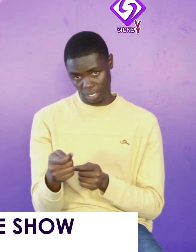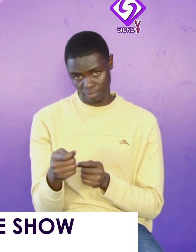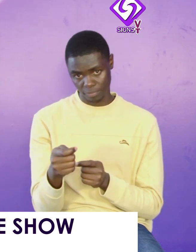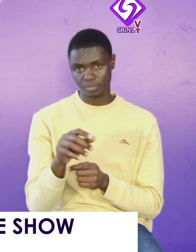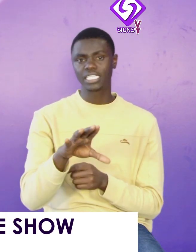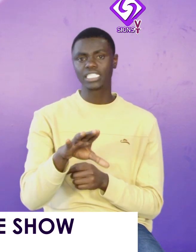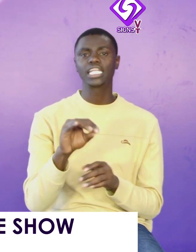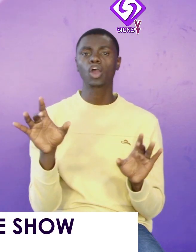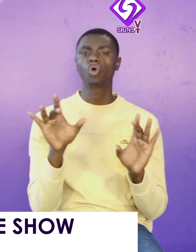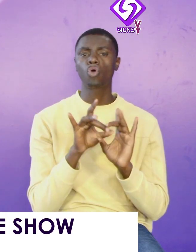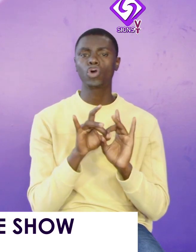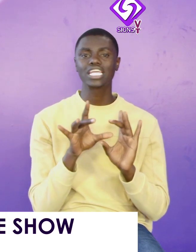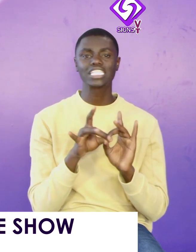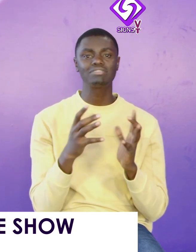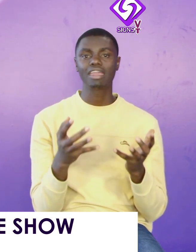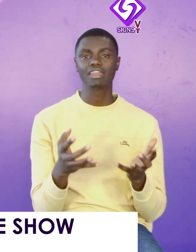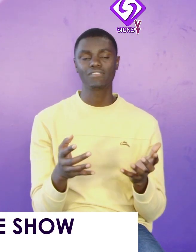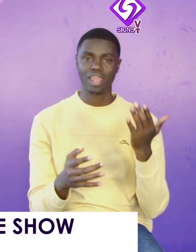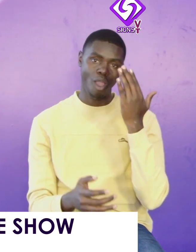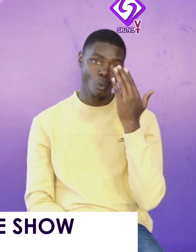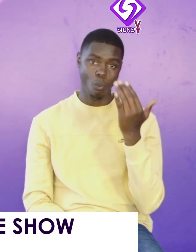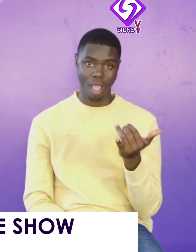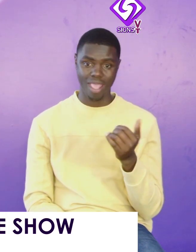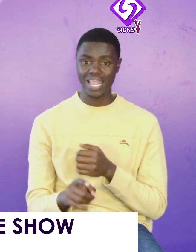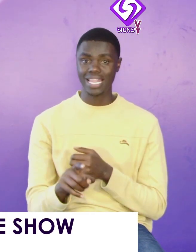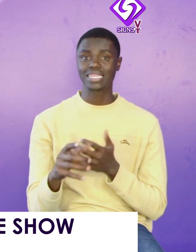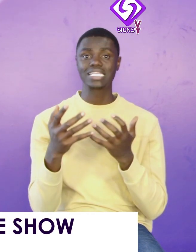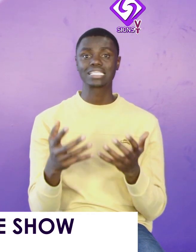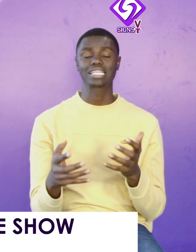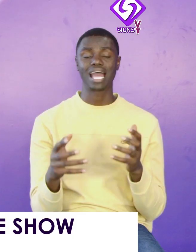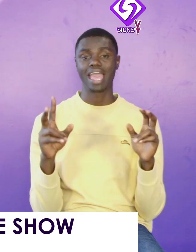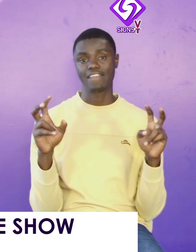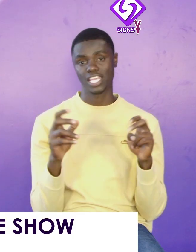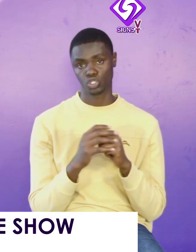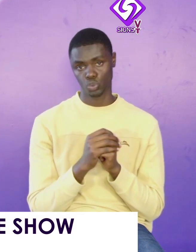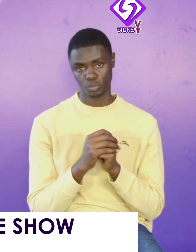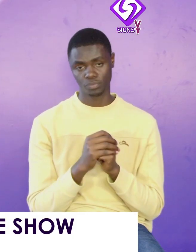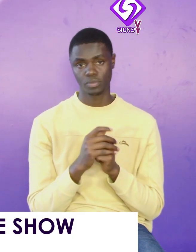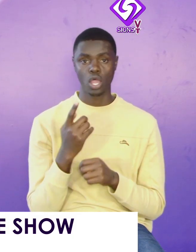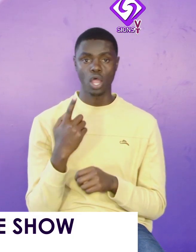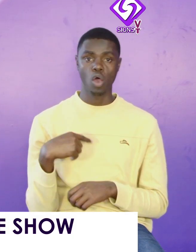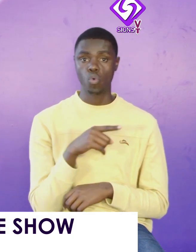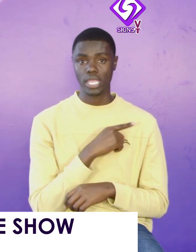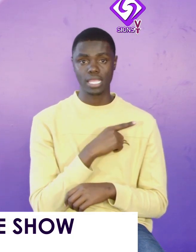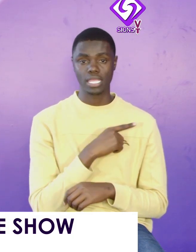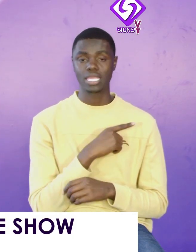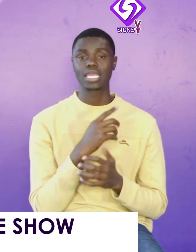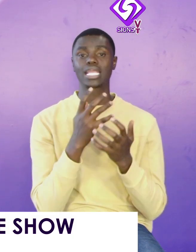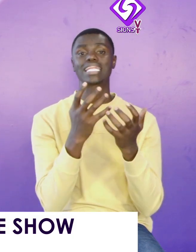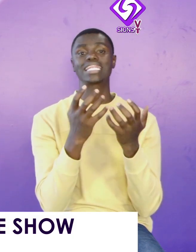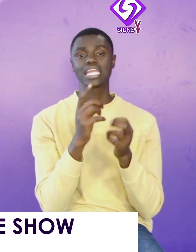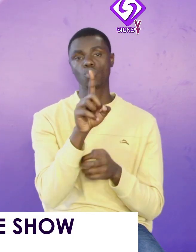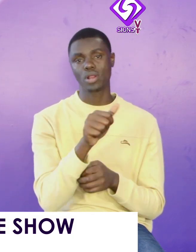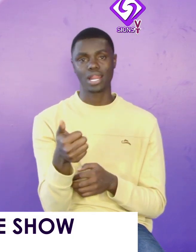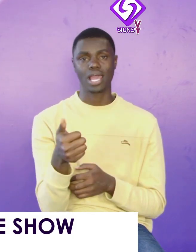Take connectivity heavily, because this is a heavy matter. We are in need of each other to